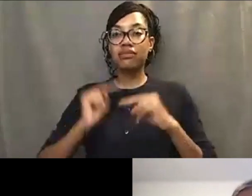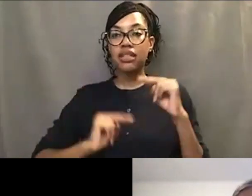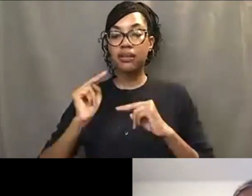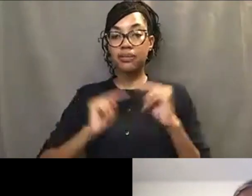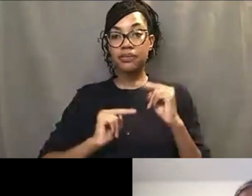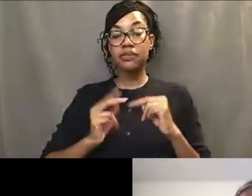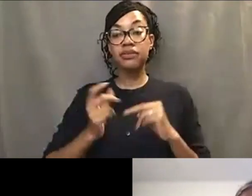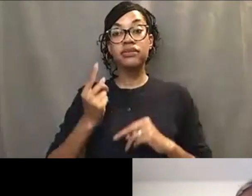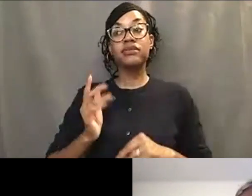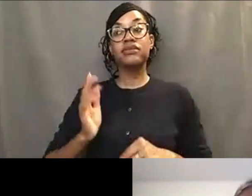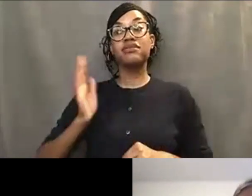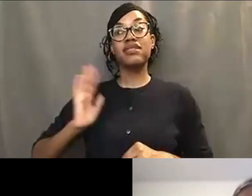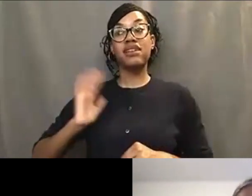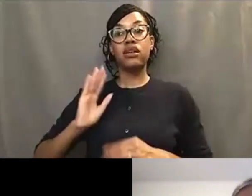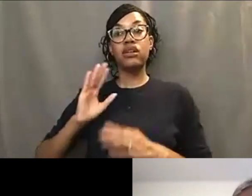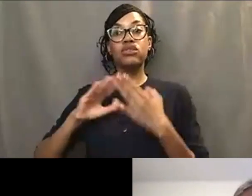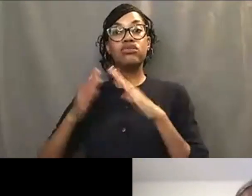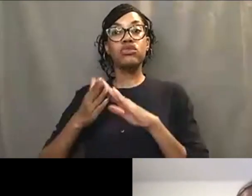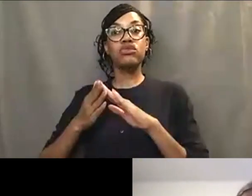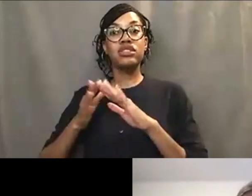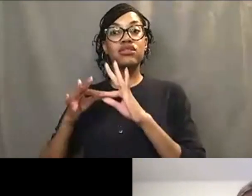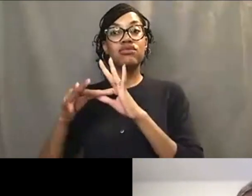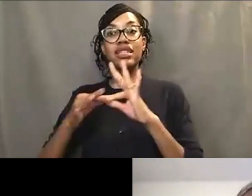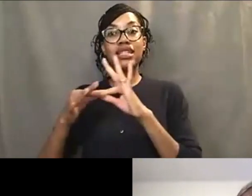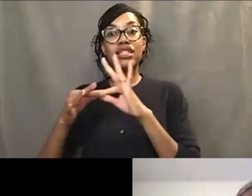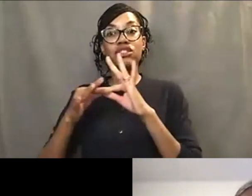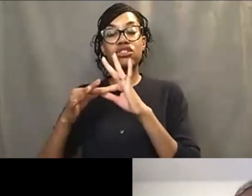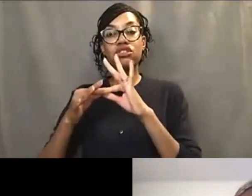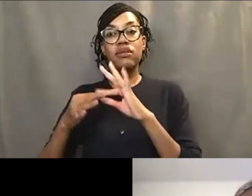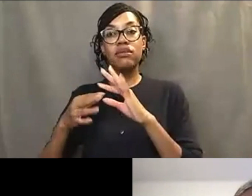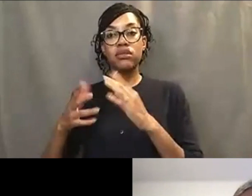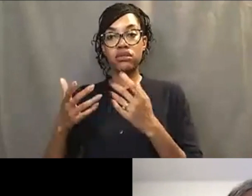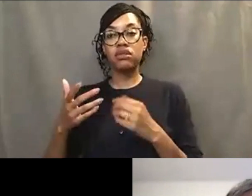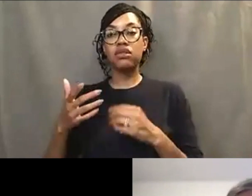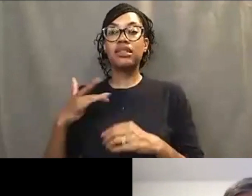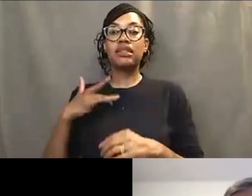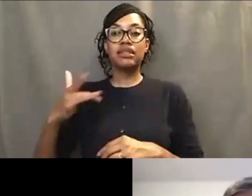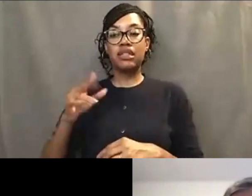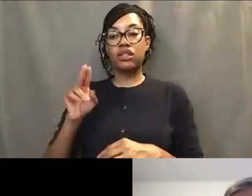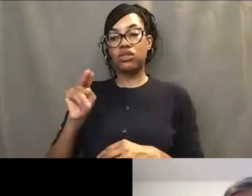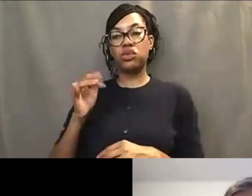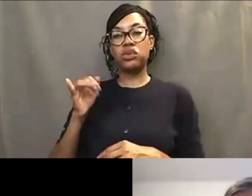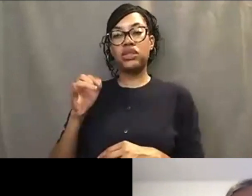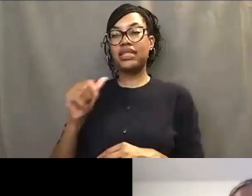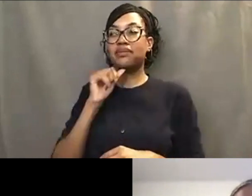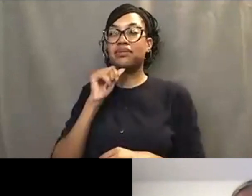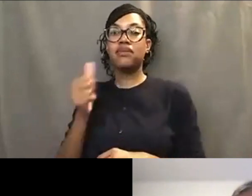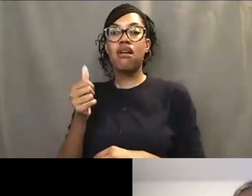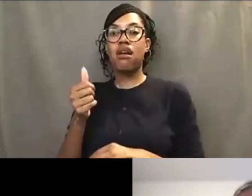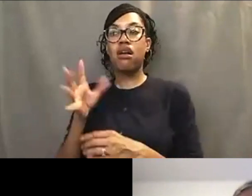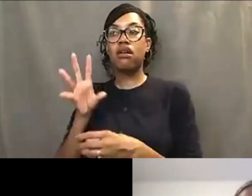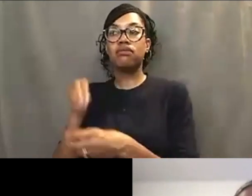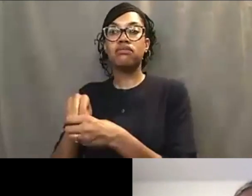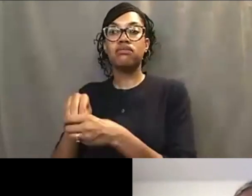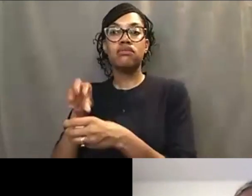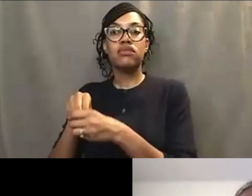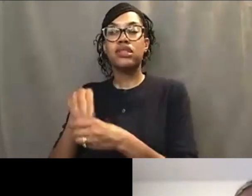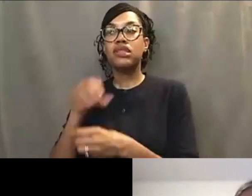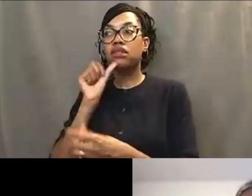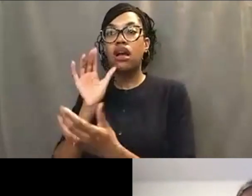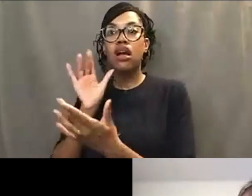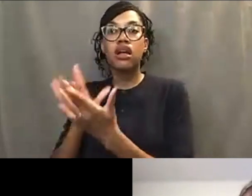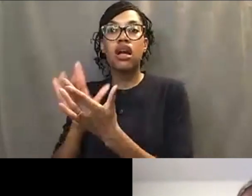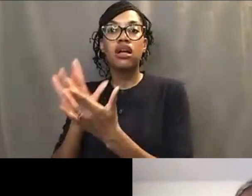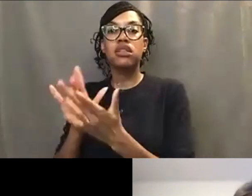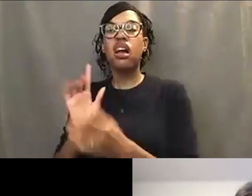transforming community relationships that were rooted in decades of unions not reaching out at all or reaching out only when